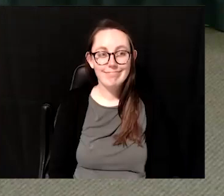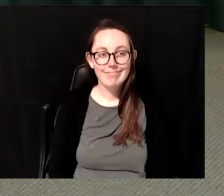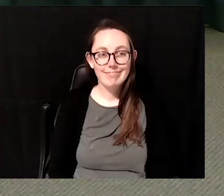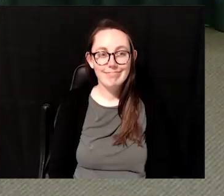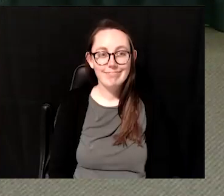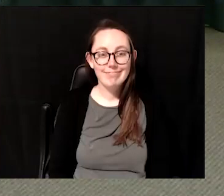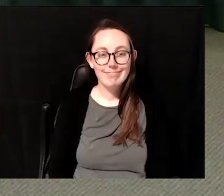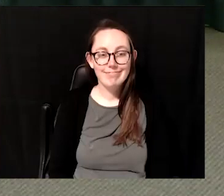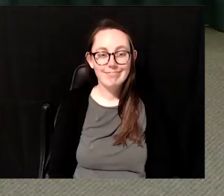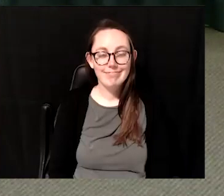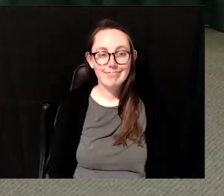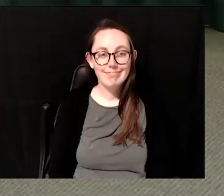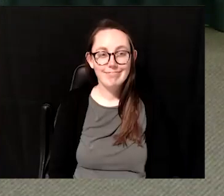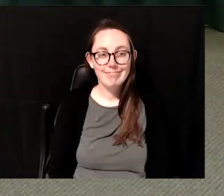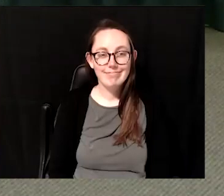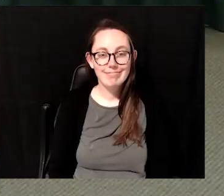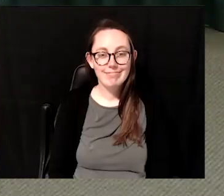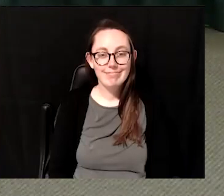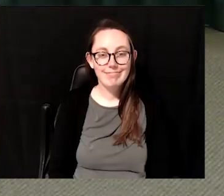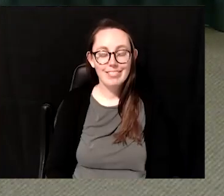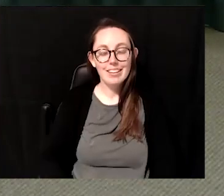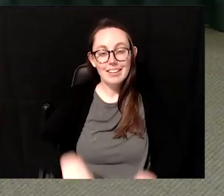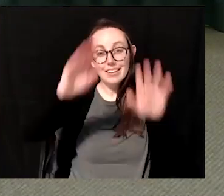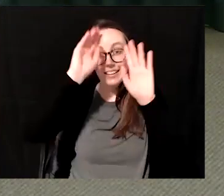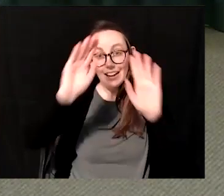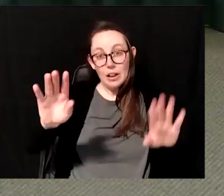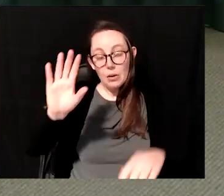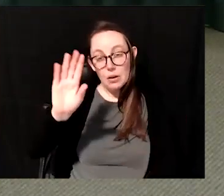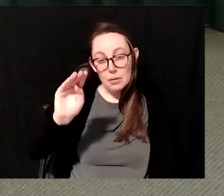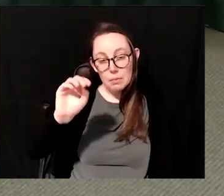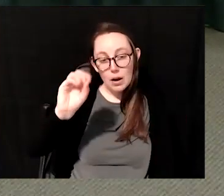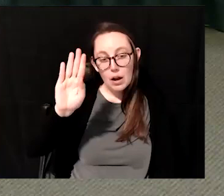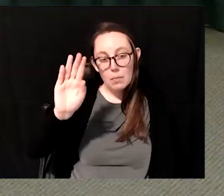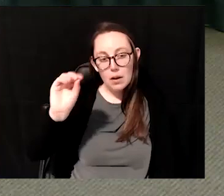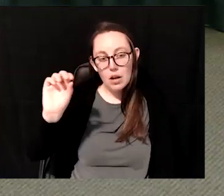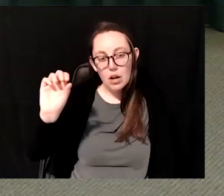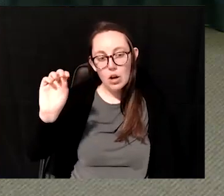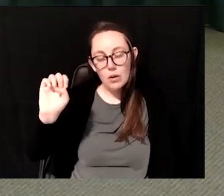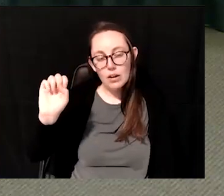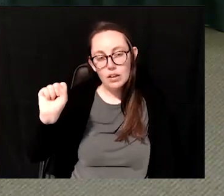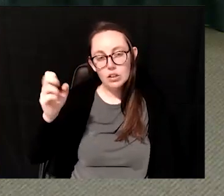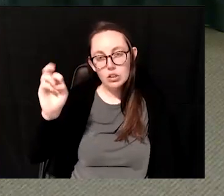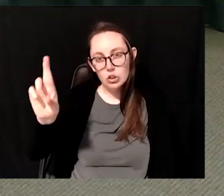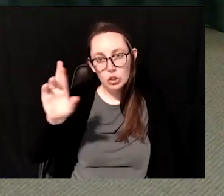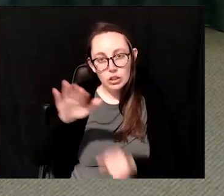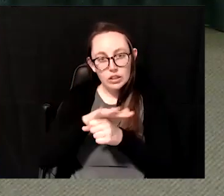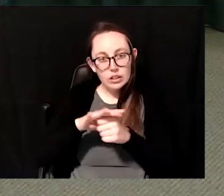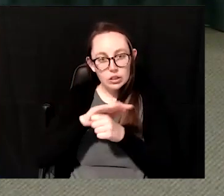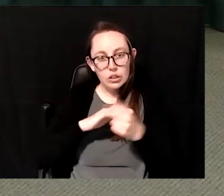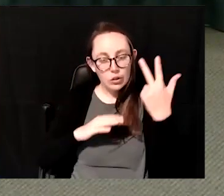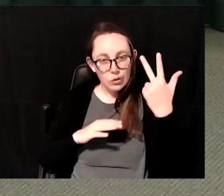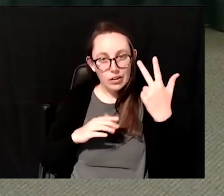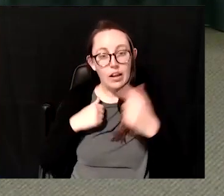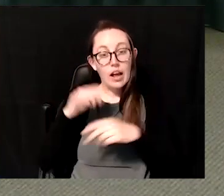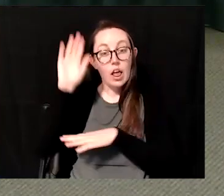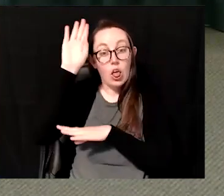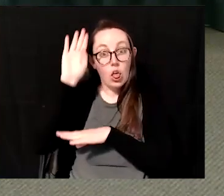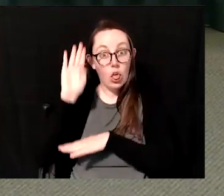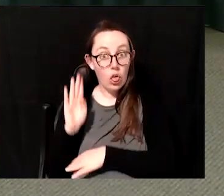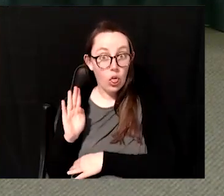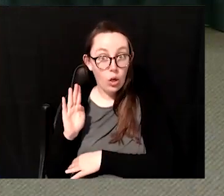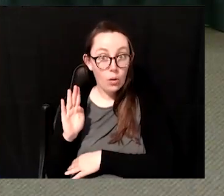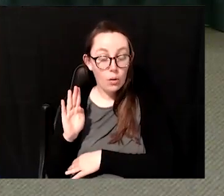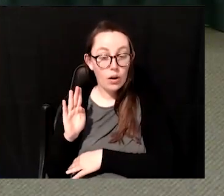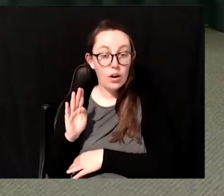reading ahead hello barbos and Richard three I lowered my hand before we thought I was going to get